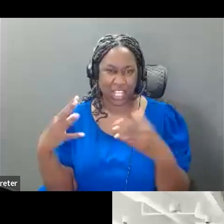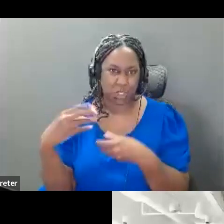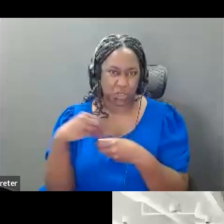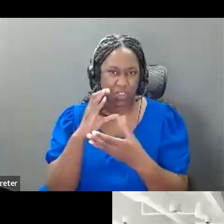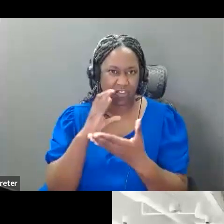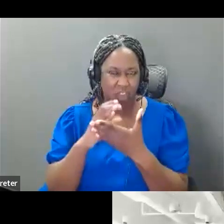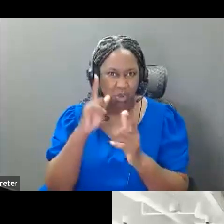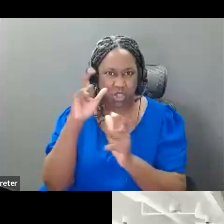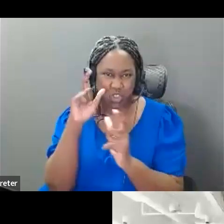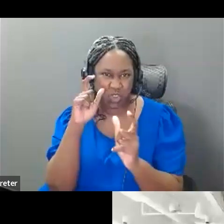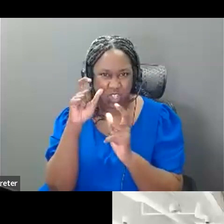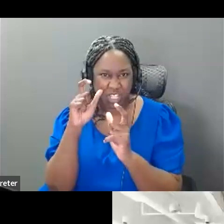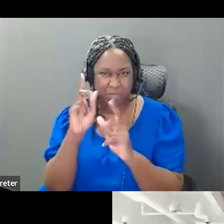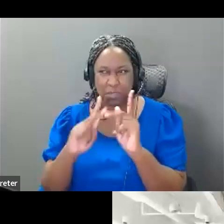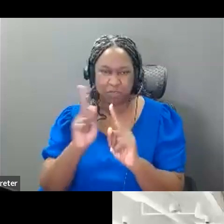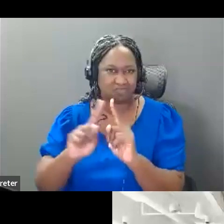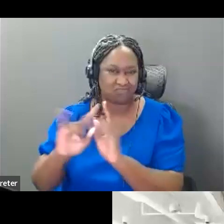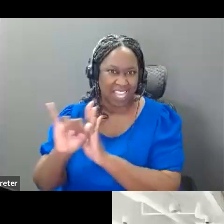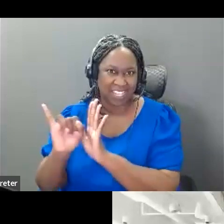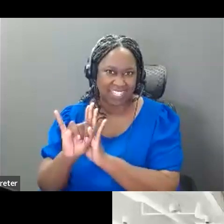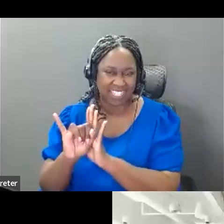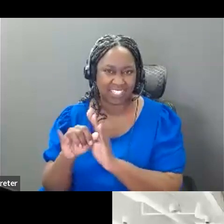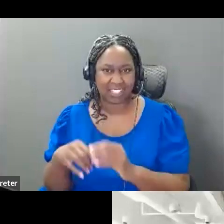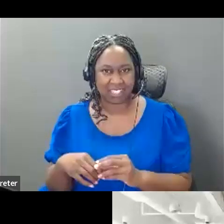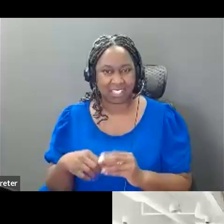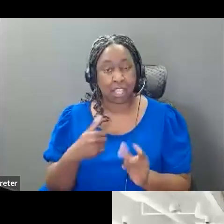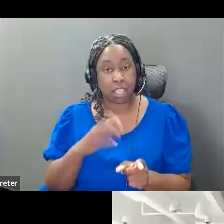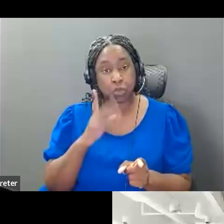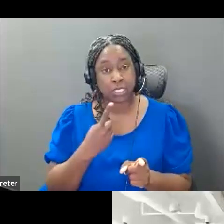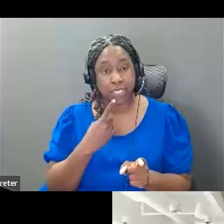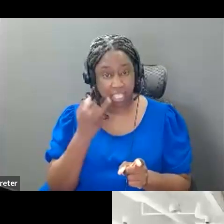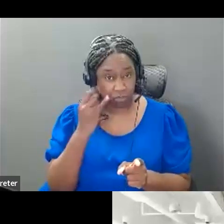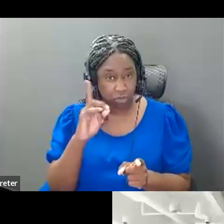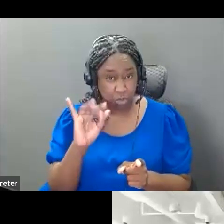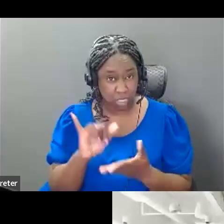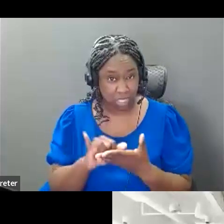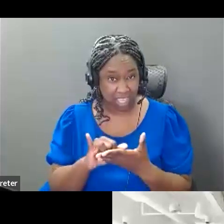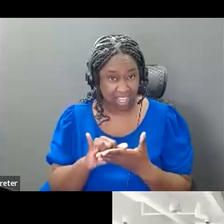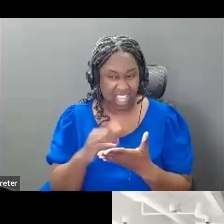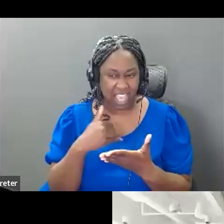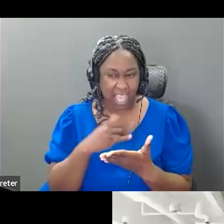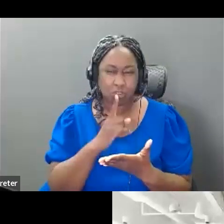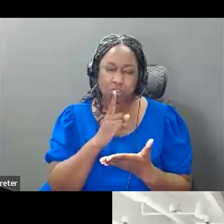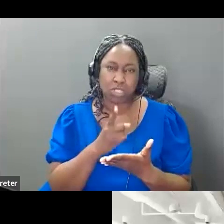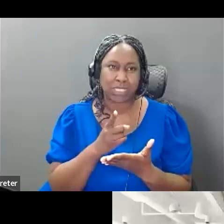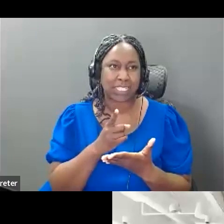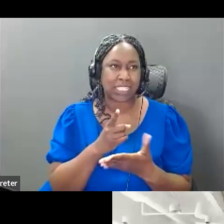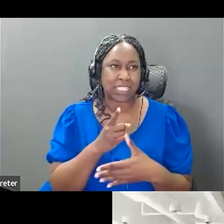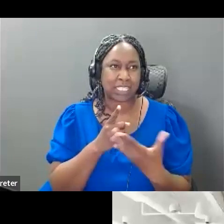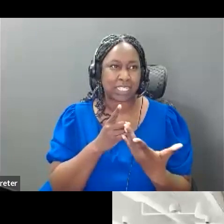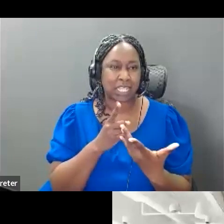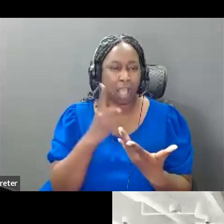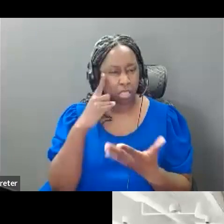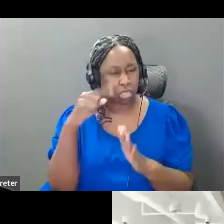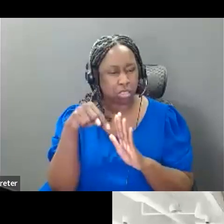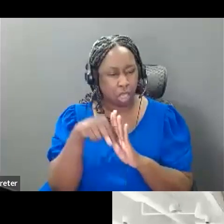photo shoot, sourcing people of all different identities. And I will say, if you do that, just have really